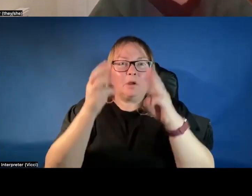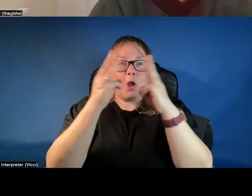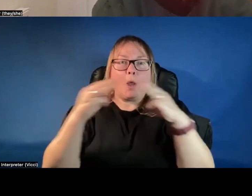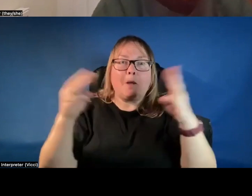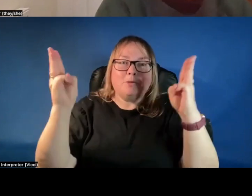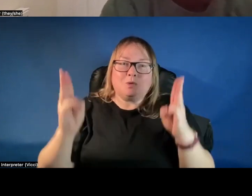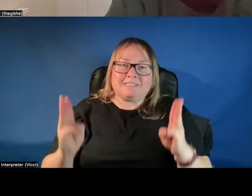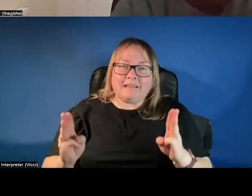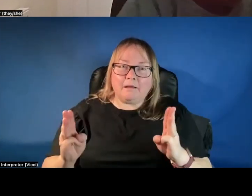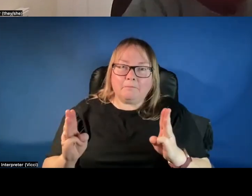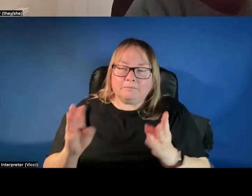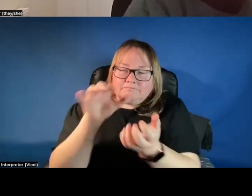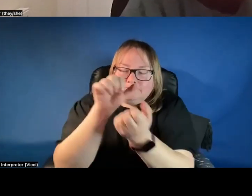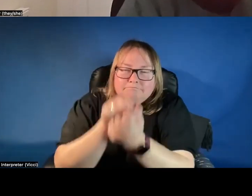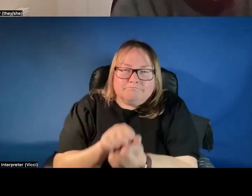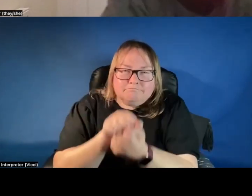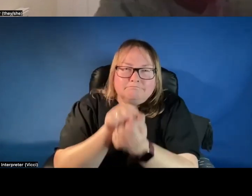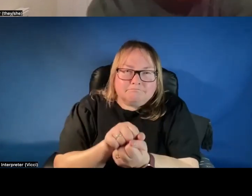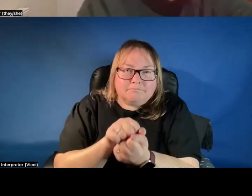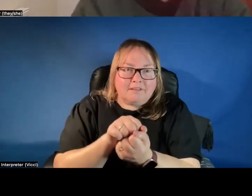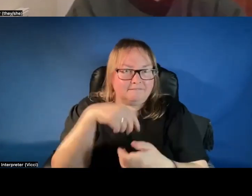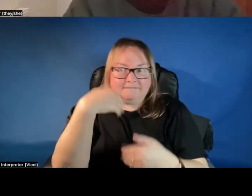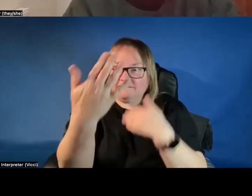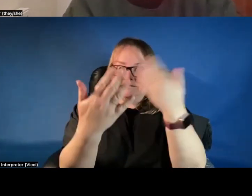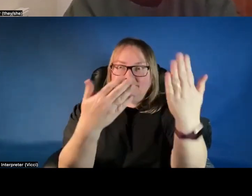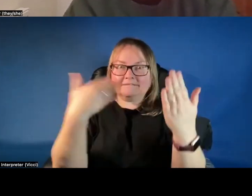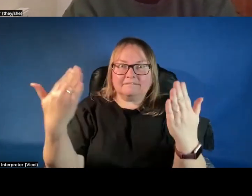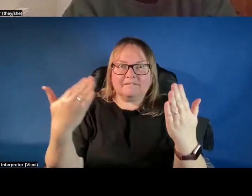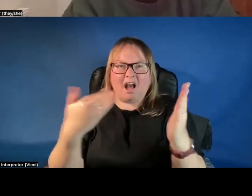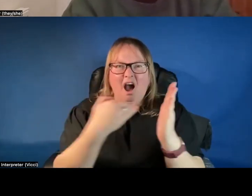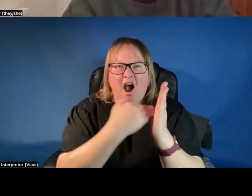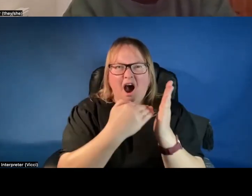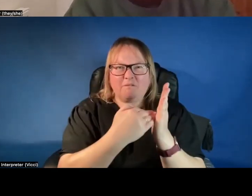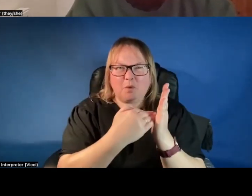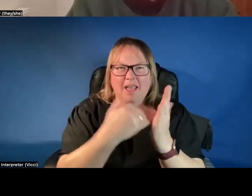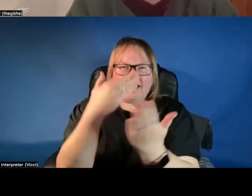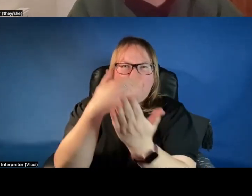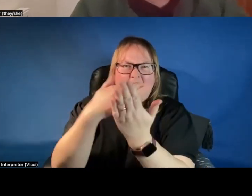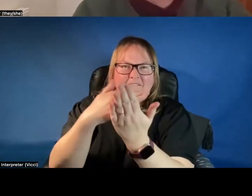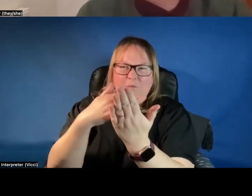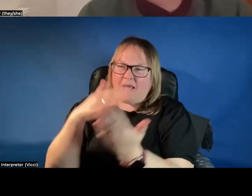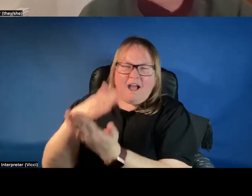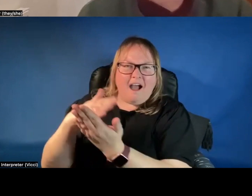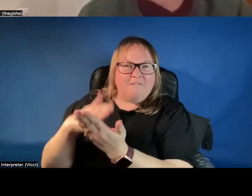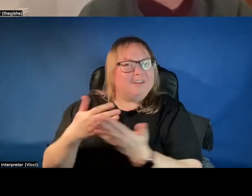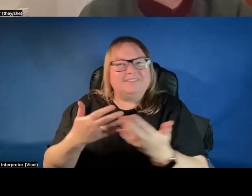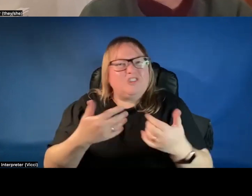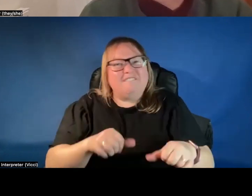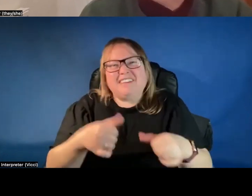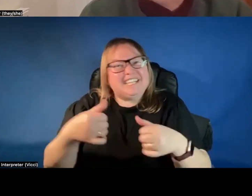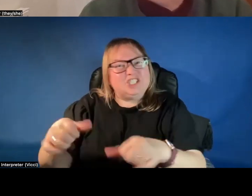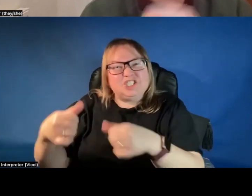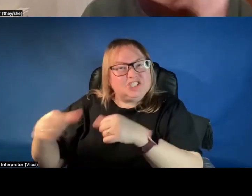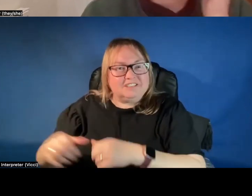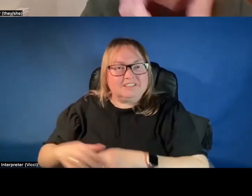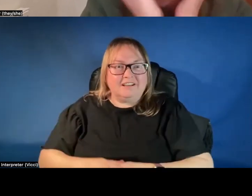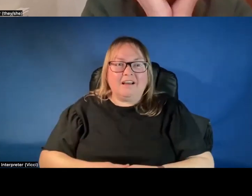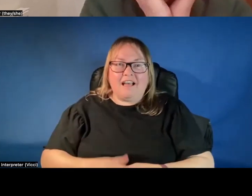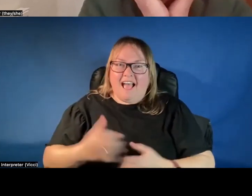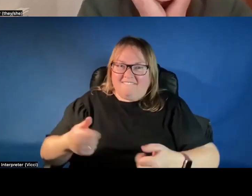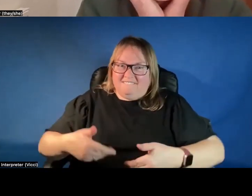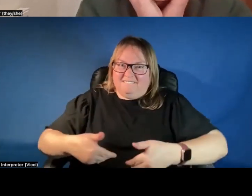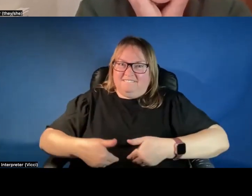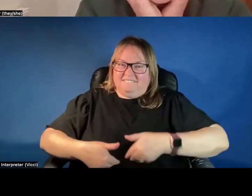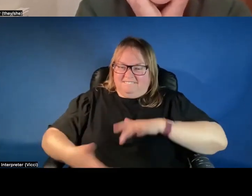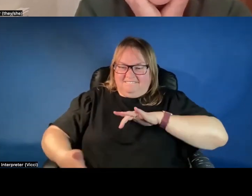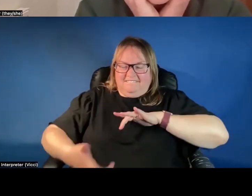half-finished ideas, so I completely understand where you're coming from, Helen. I think, yeah, that resonated with me a lot in terms